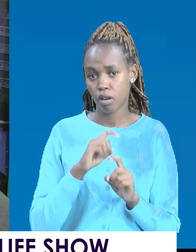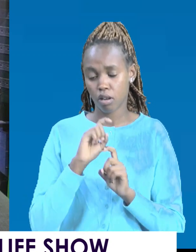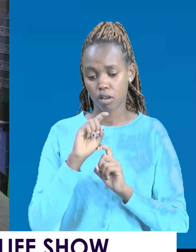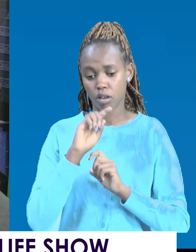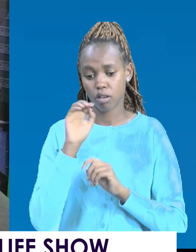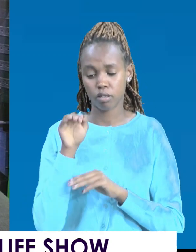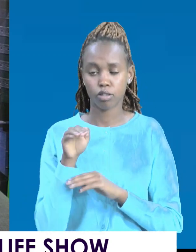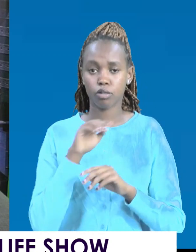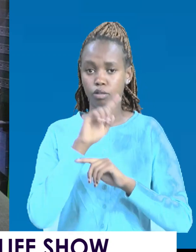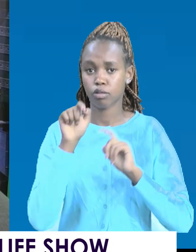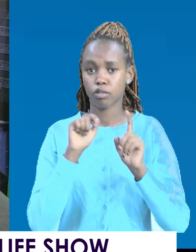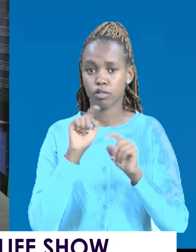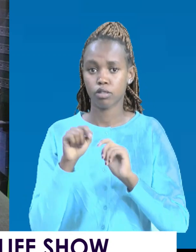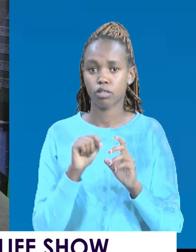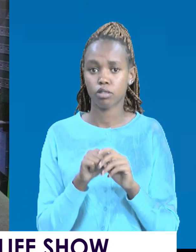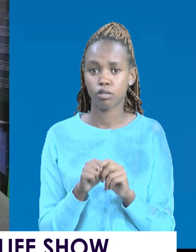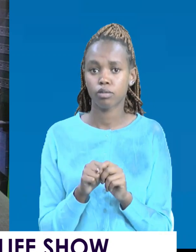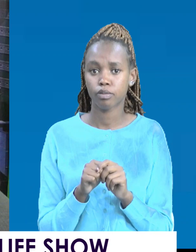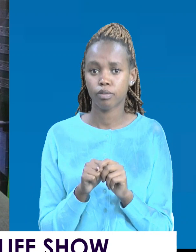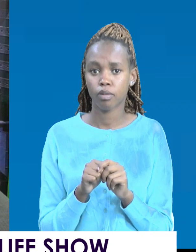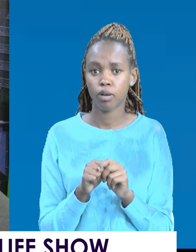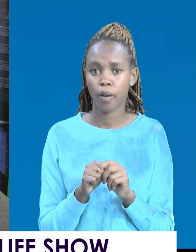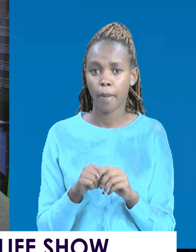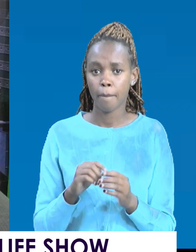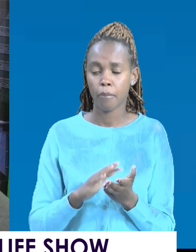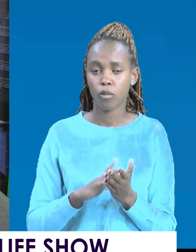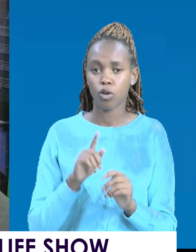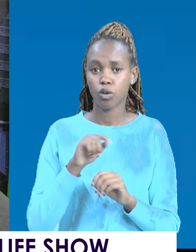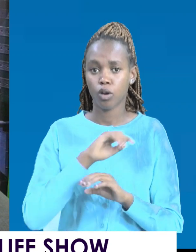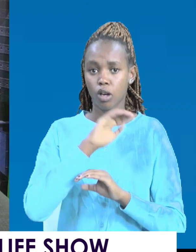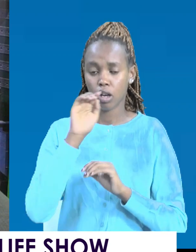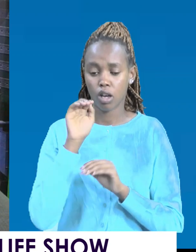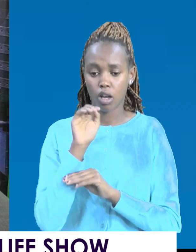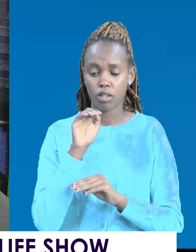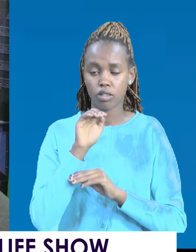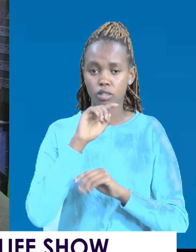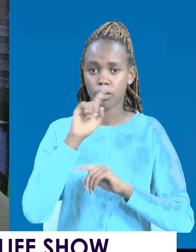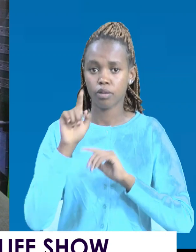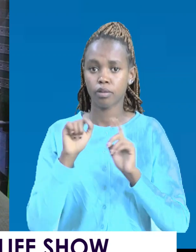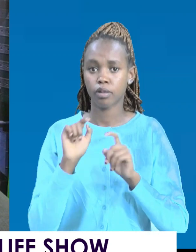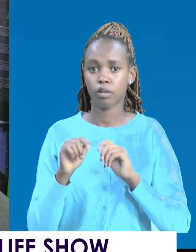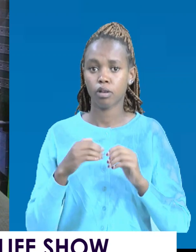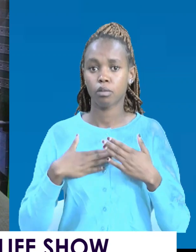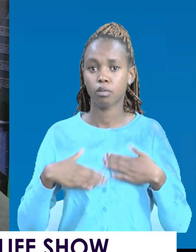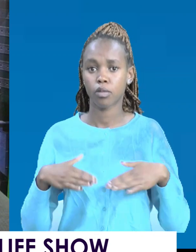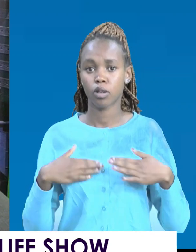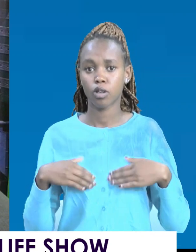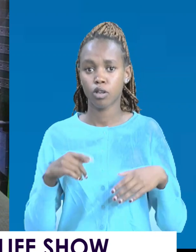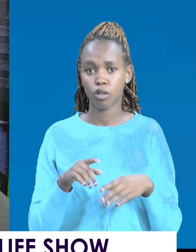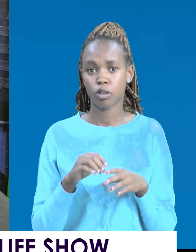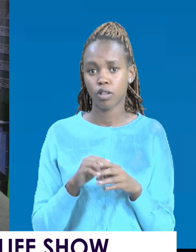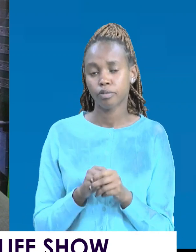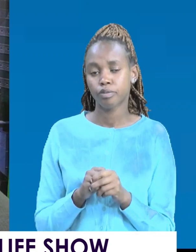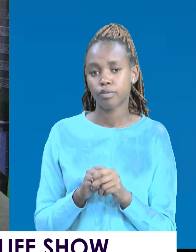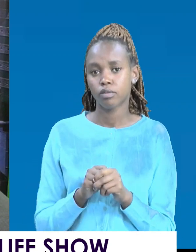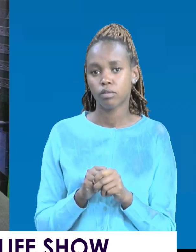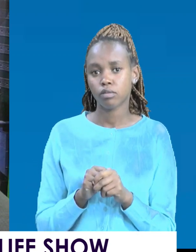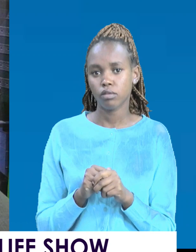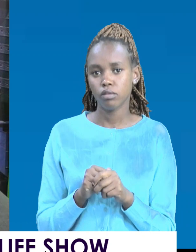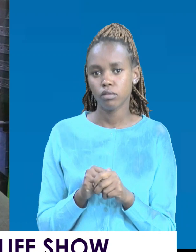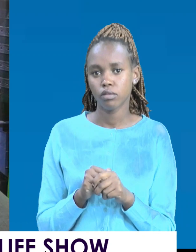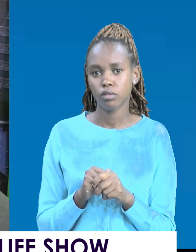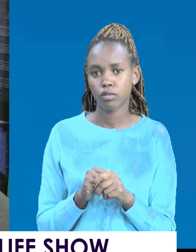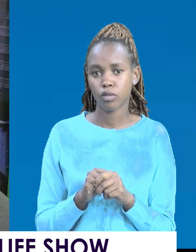question. Because the more you ask people questions, the more you empathize with them. You need